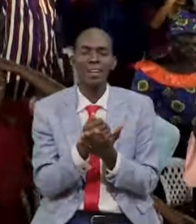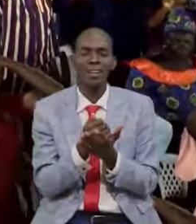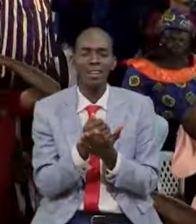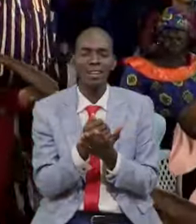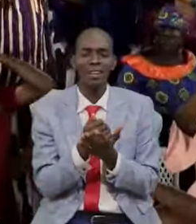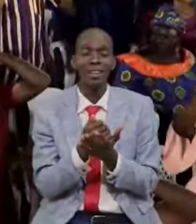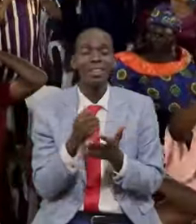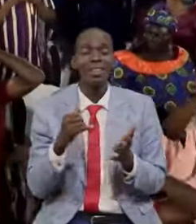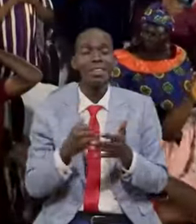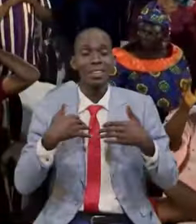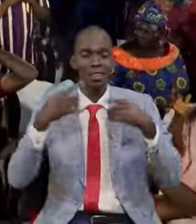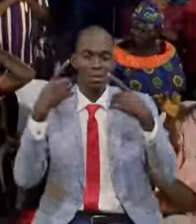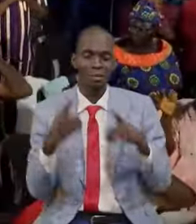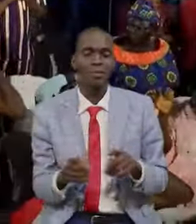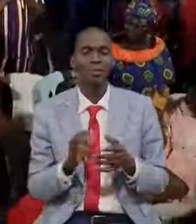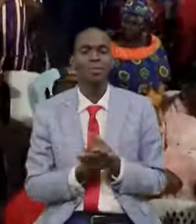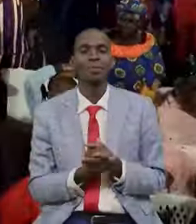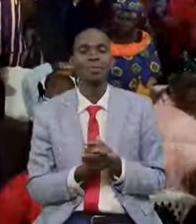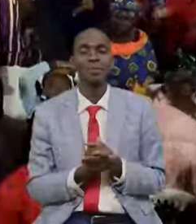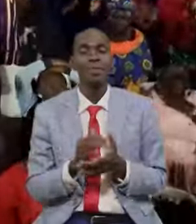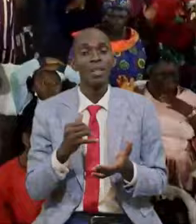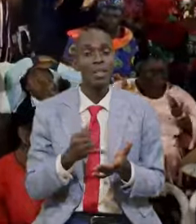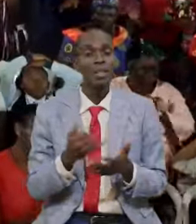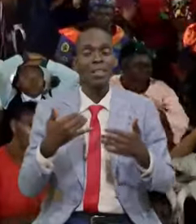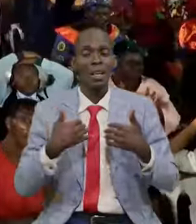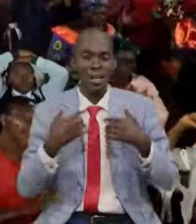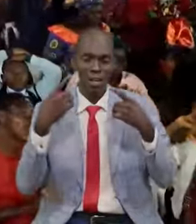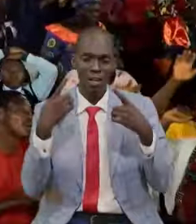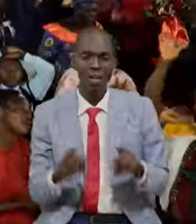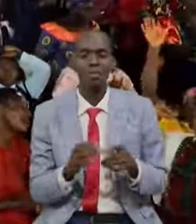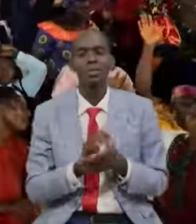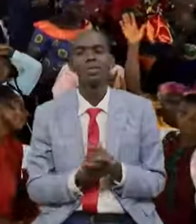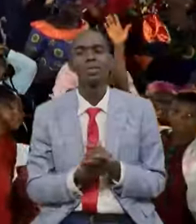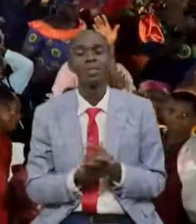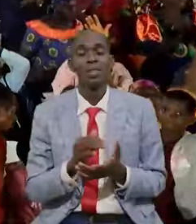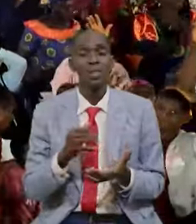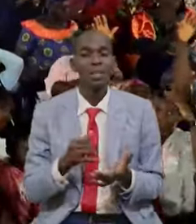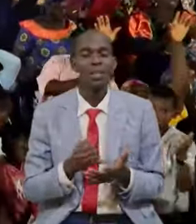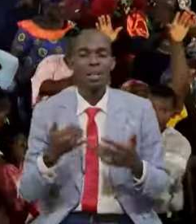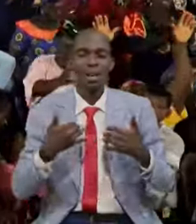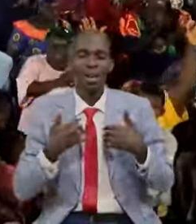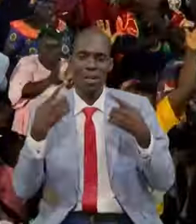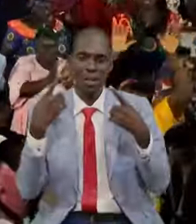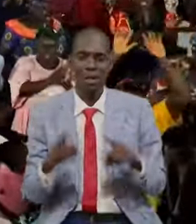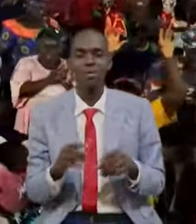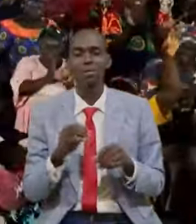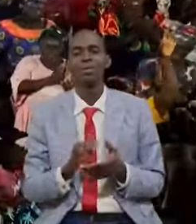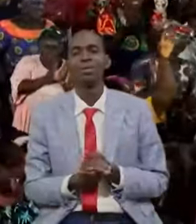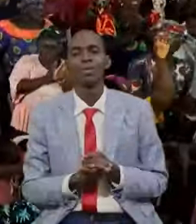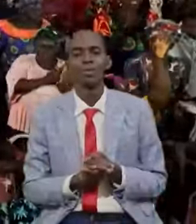It has happened. It has happened. It has happened.